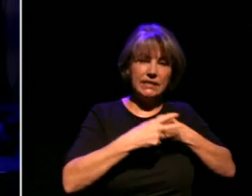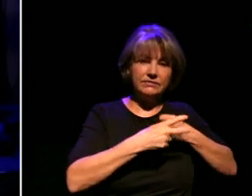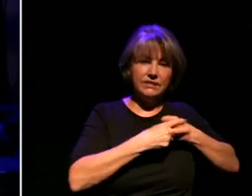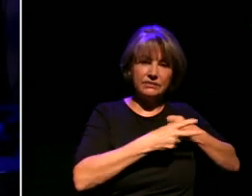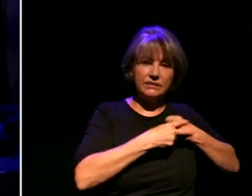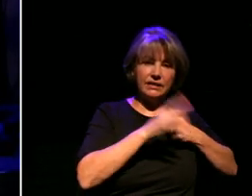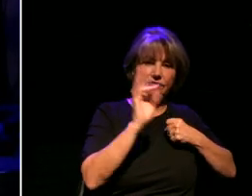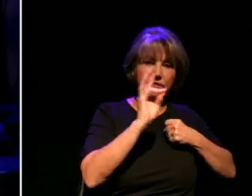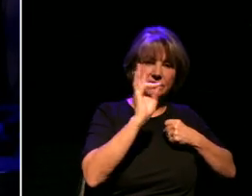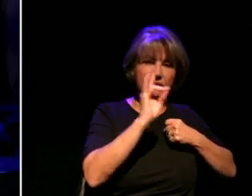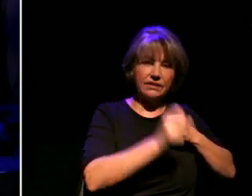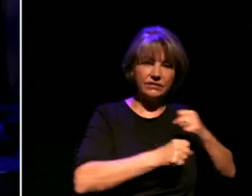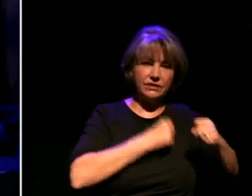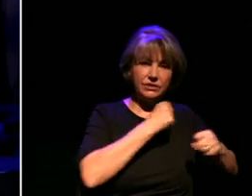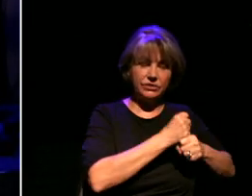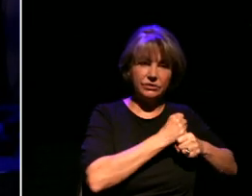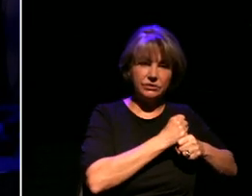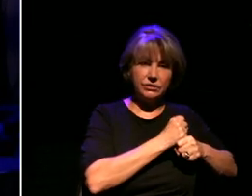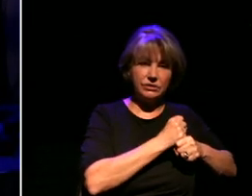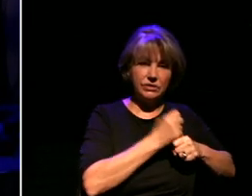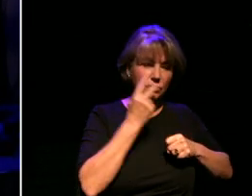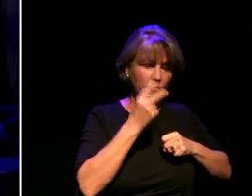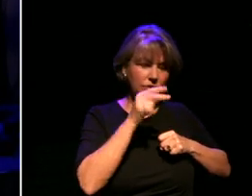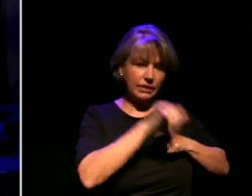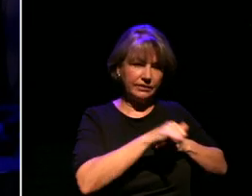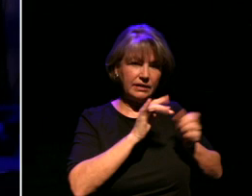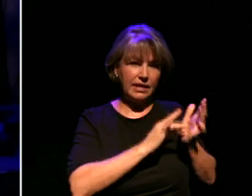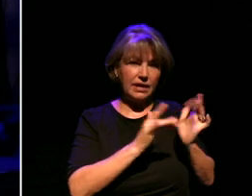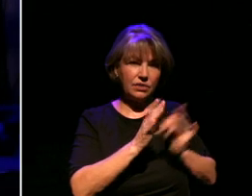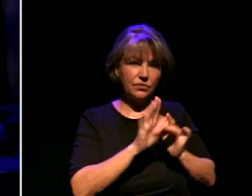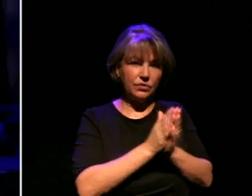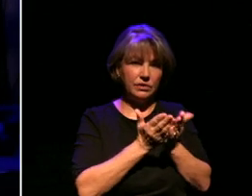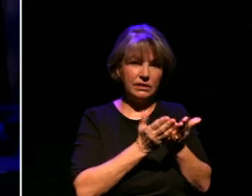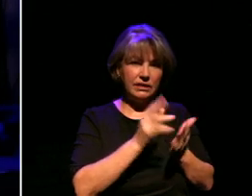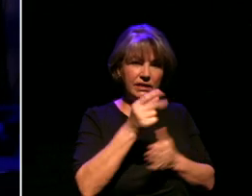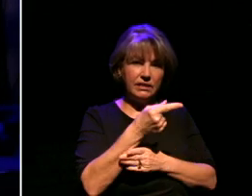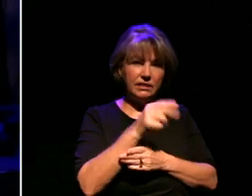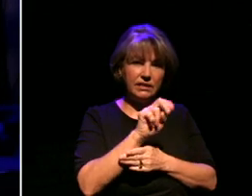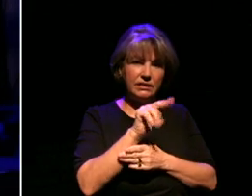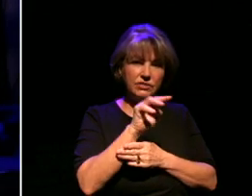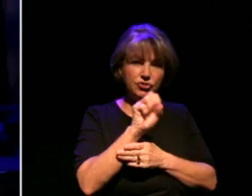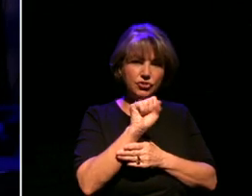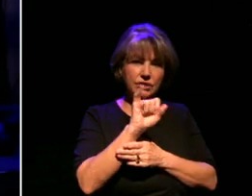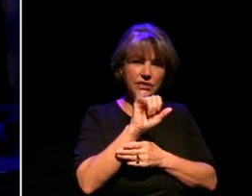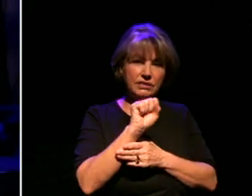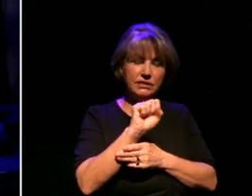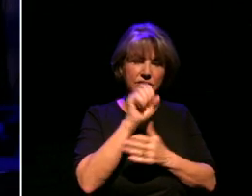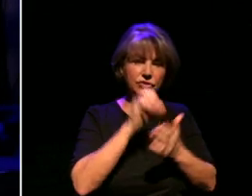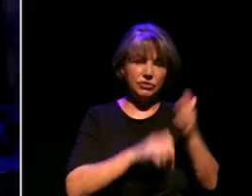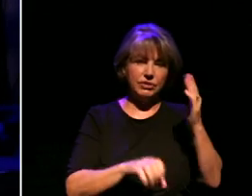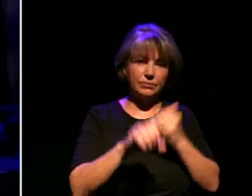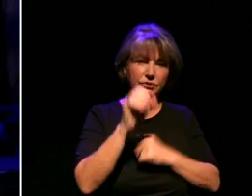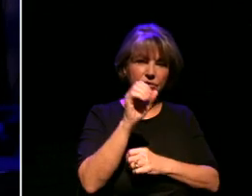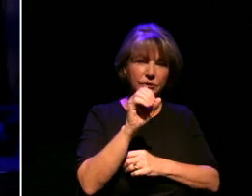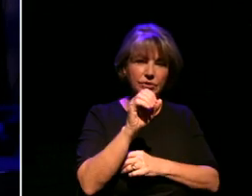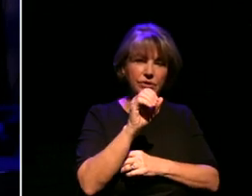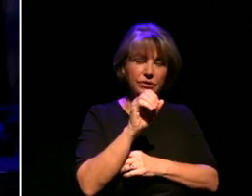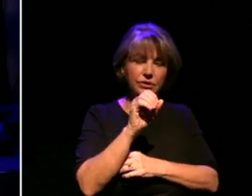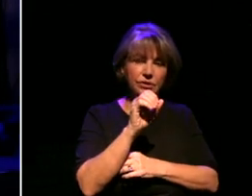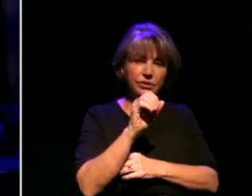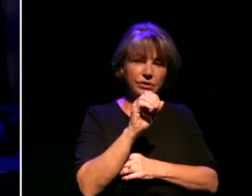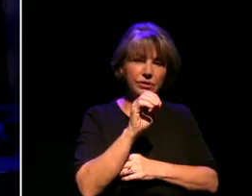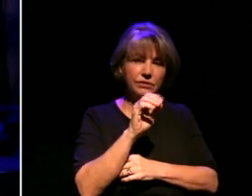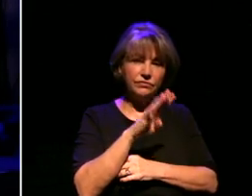and we'll point to it. We'll point to it right now. In Genesis chapter 41, look at verse 33 to 36. So he says,